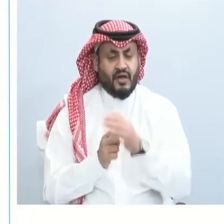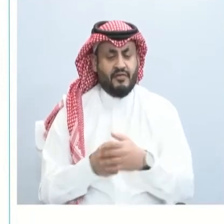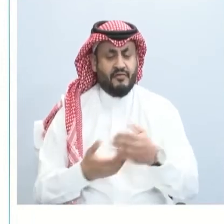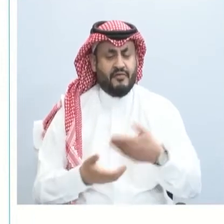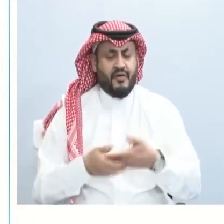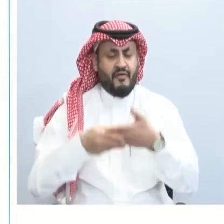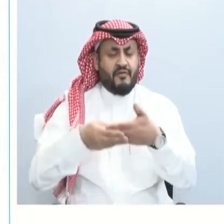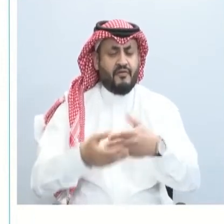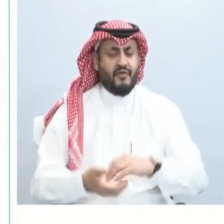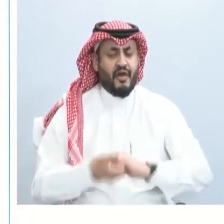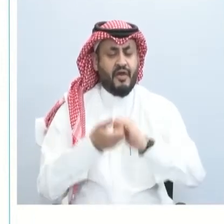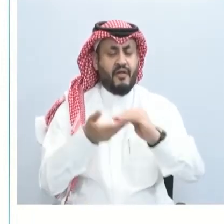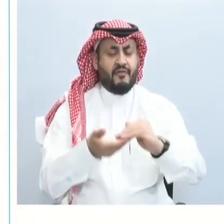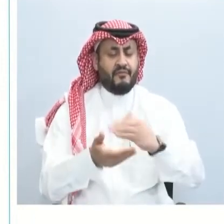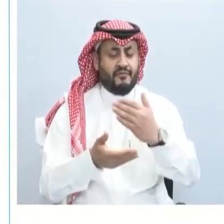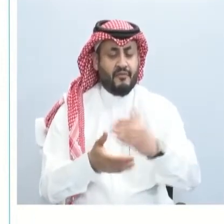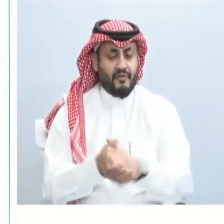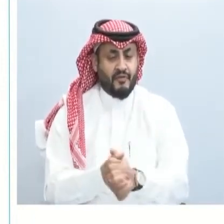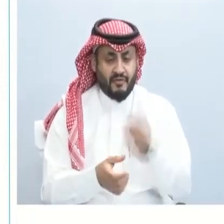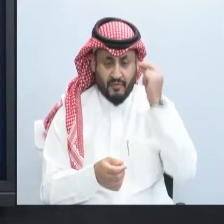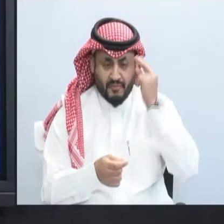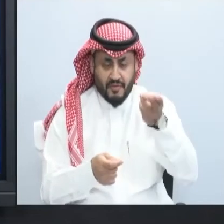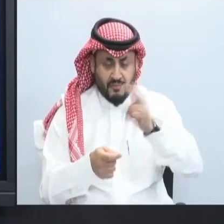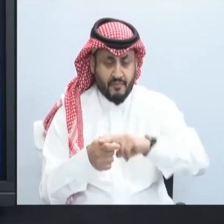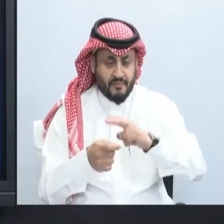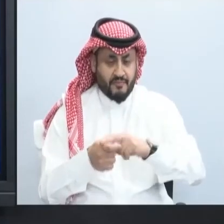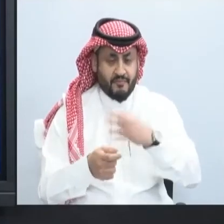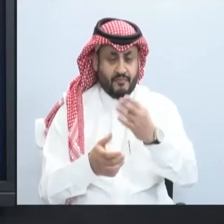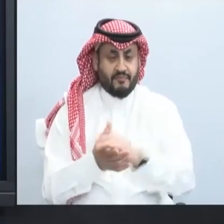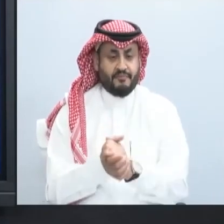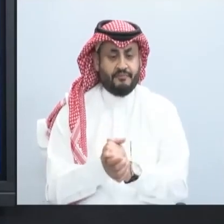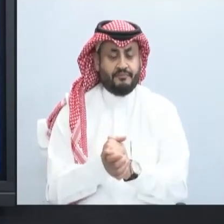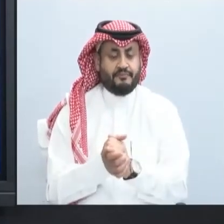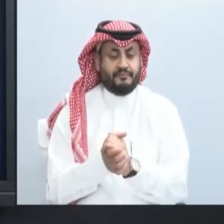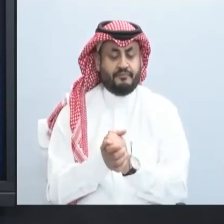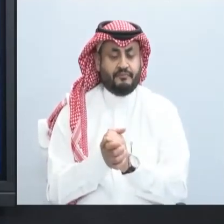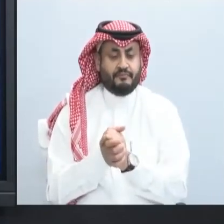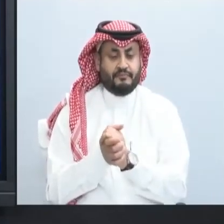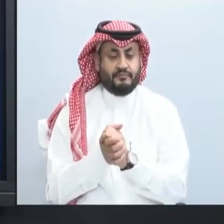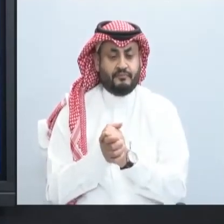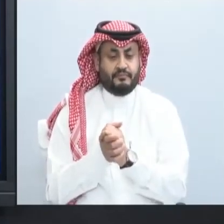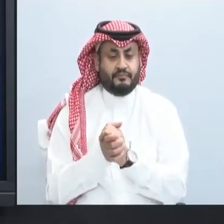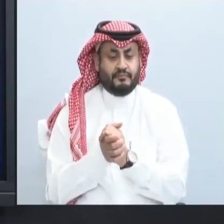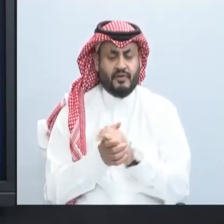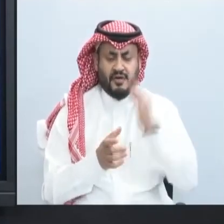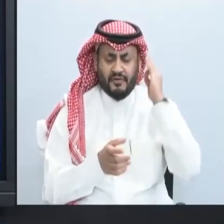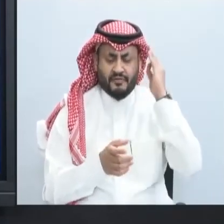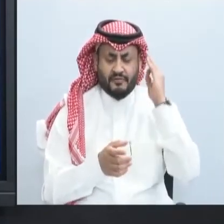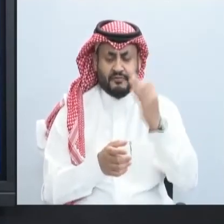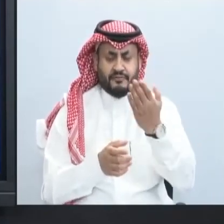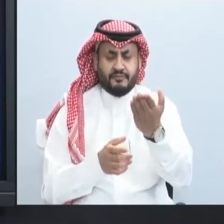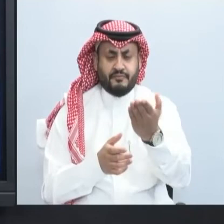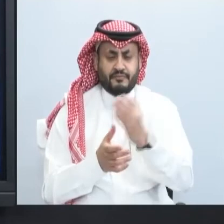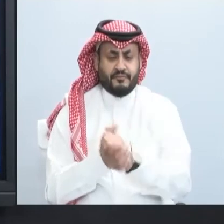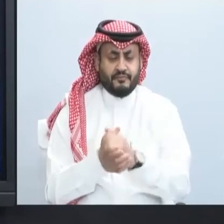ourselves and to be more familiar with the letters GH and how do they pronounce, let's listen to